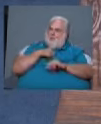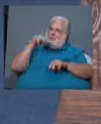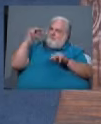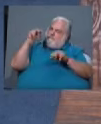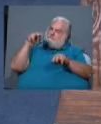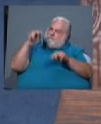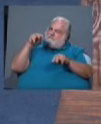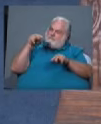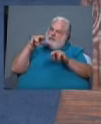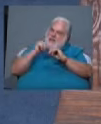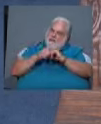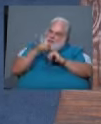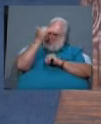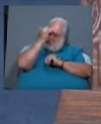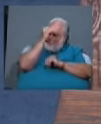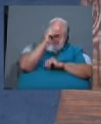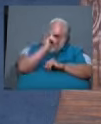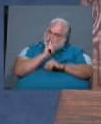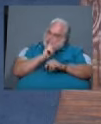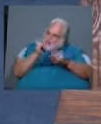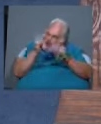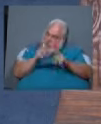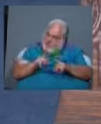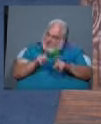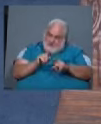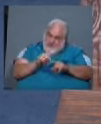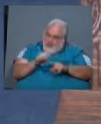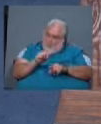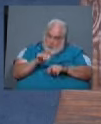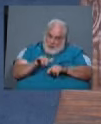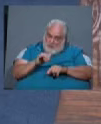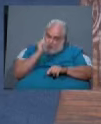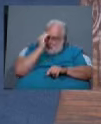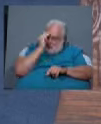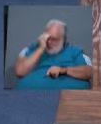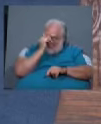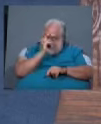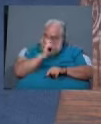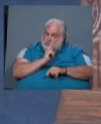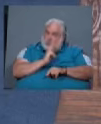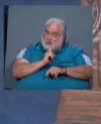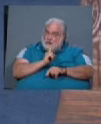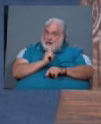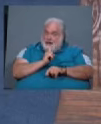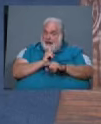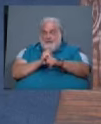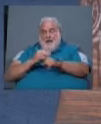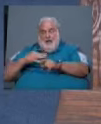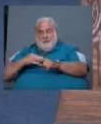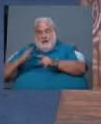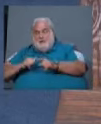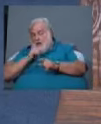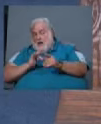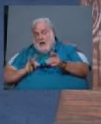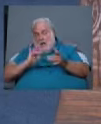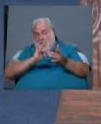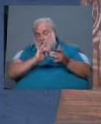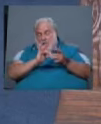mean, how do we know if there's a mechanism in place that we would know that the applicant didn't reach out to the neighborhood association and set up a meeting?